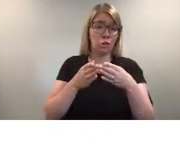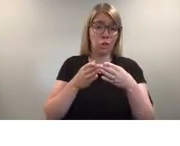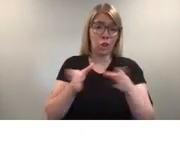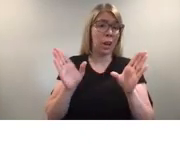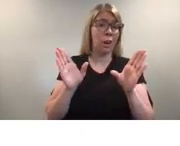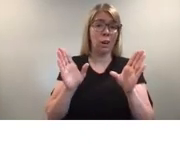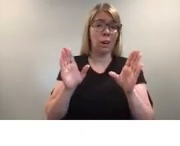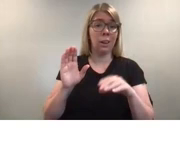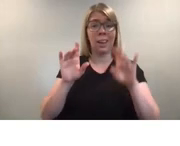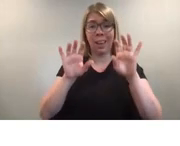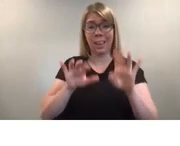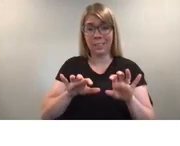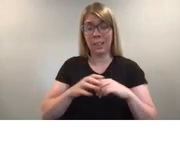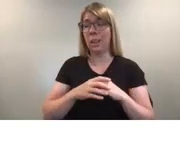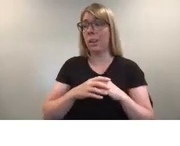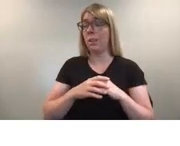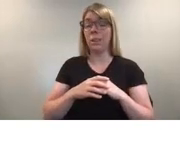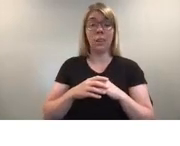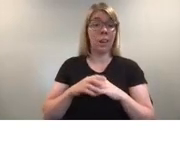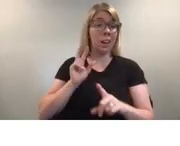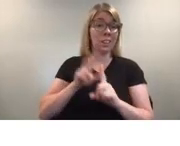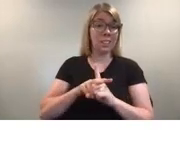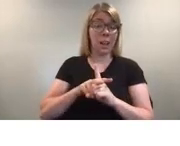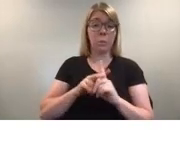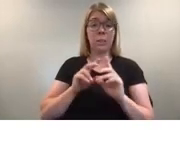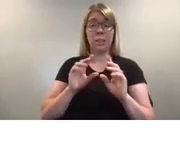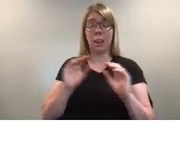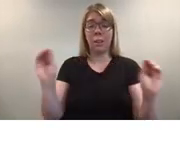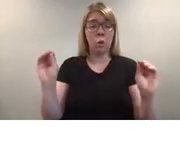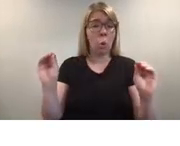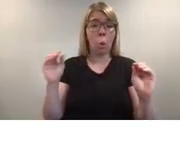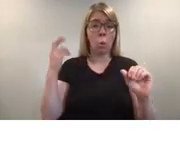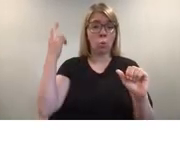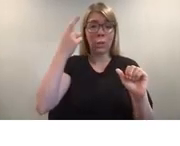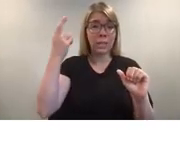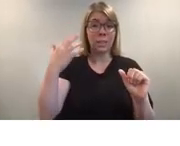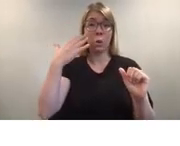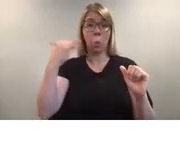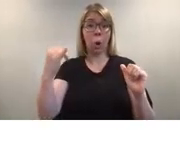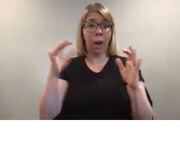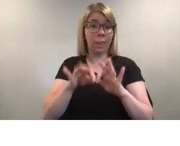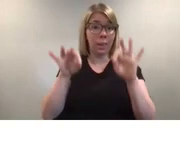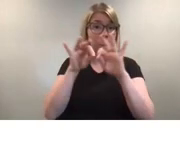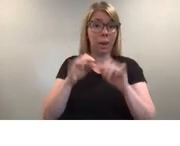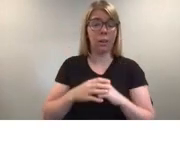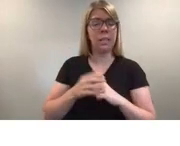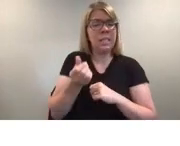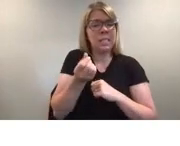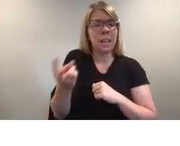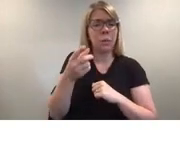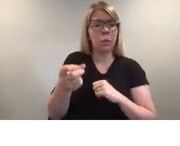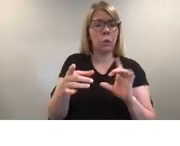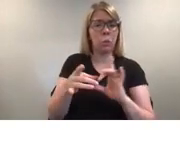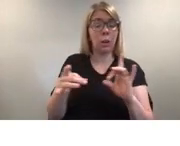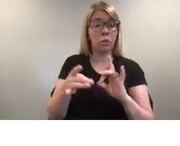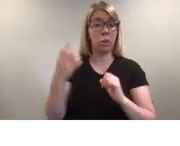connections to the course materials or ones that lack transparency for why they matter. So I think several of you mentioned that in your reasons for why students